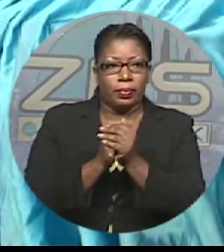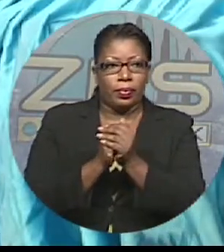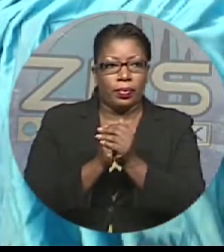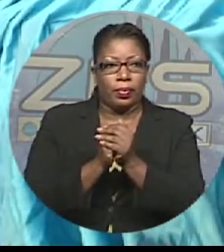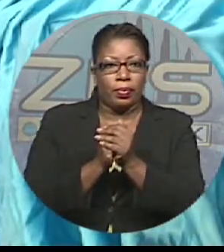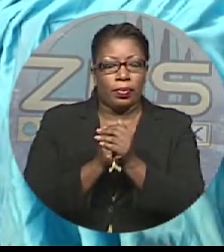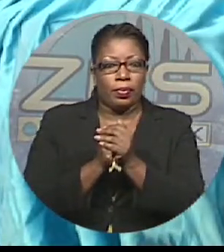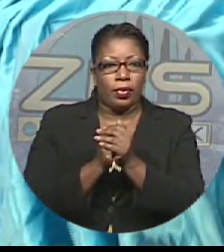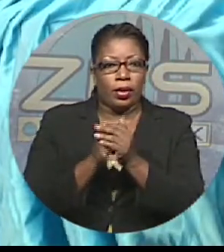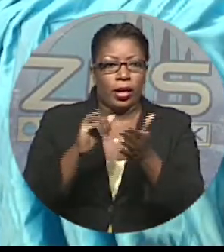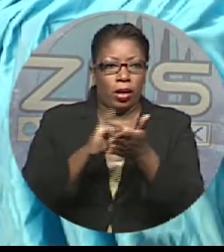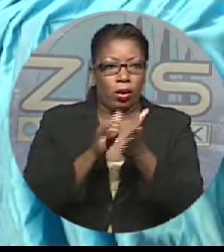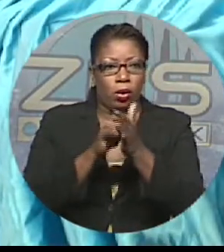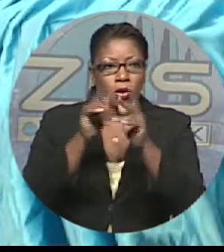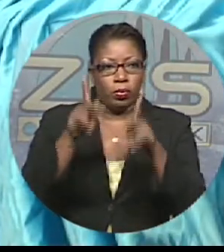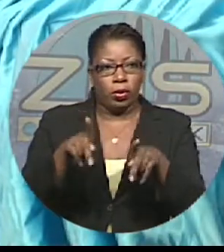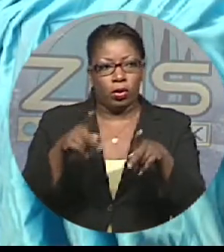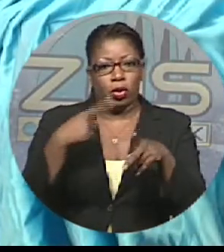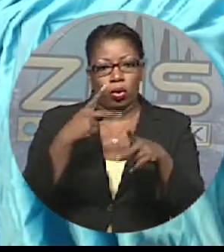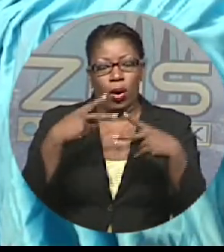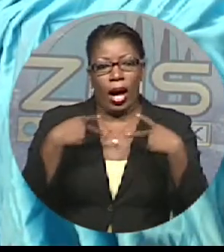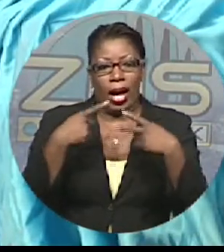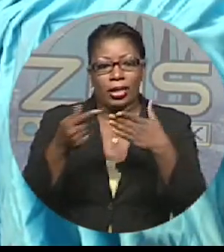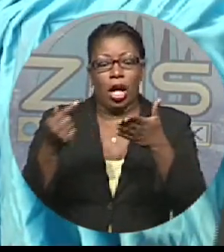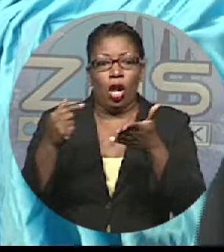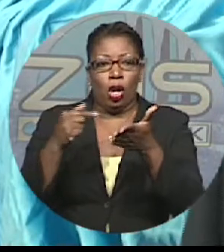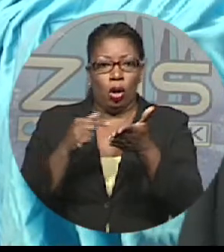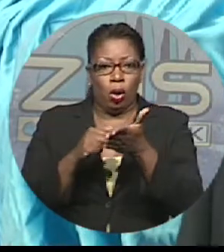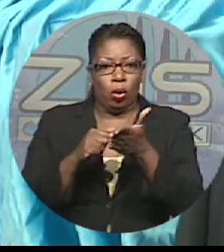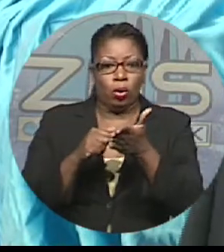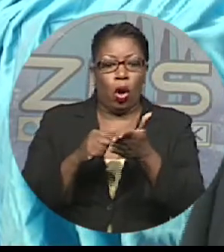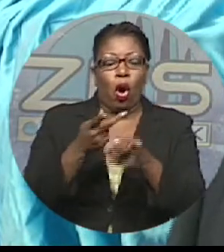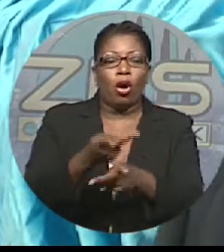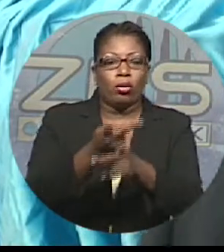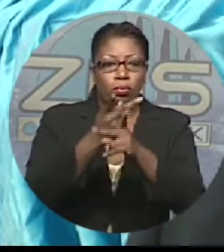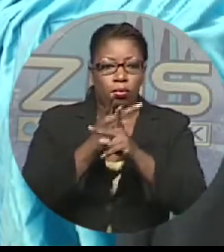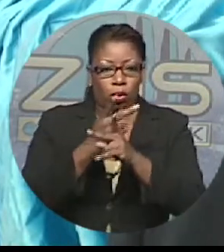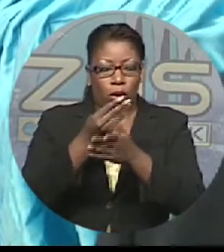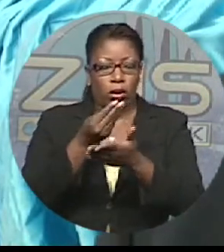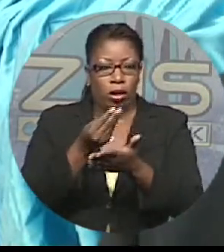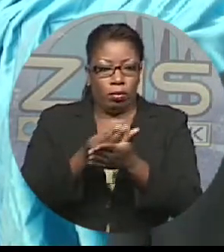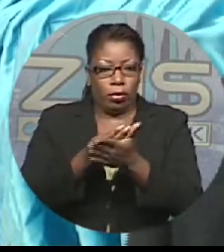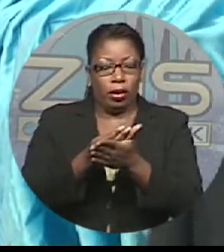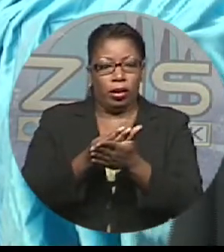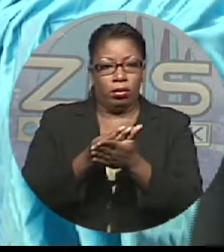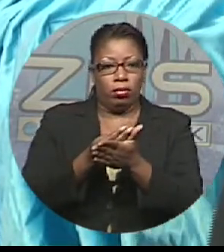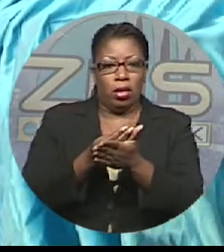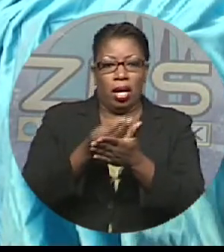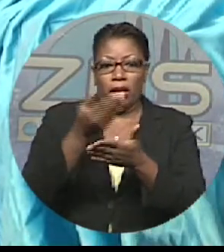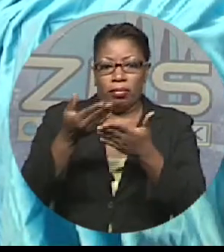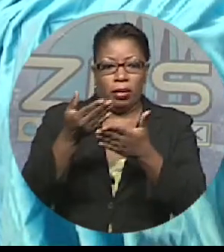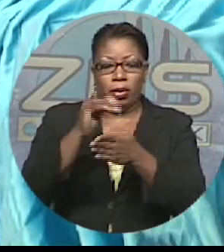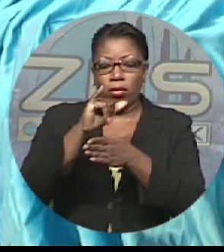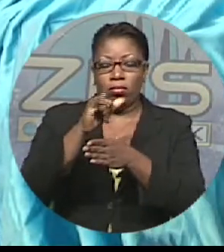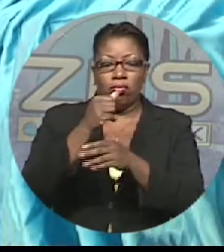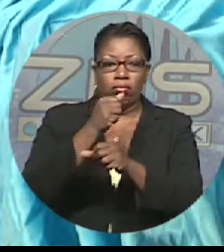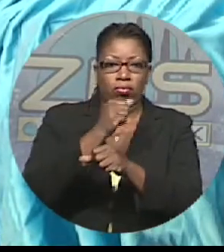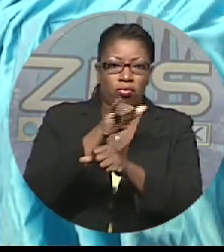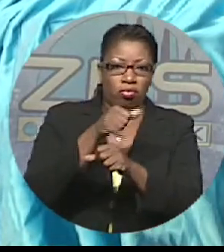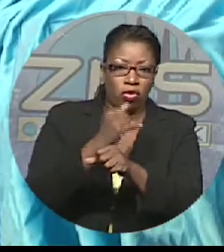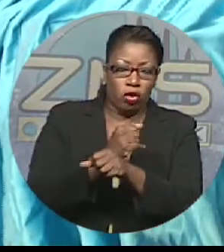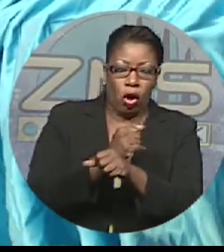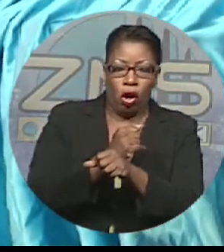are with those persons who would have had loans and may have lost jobs, within the